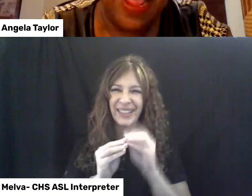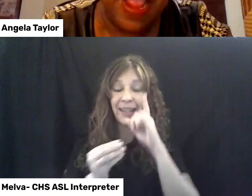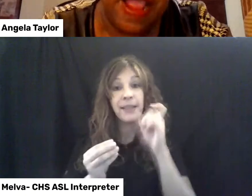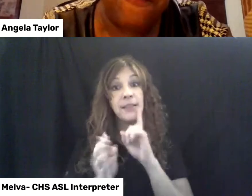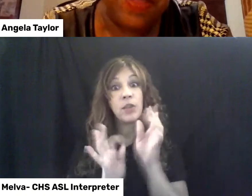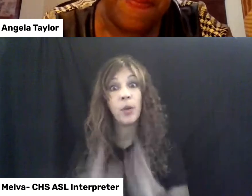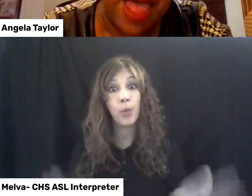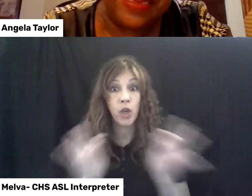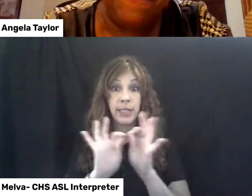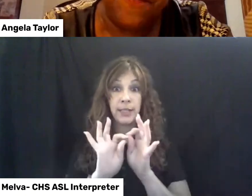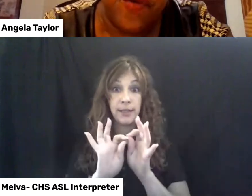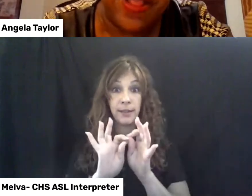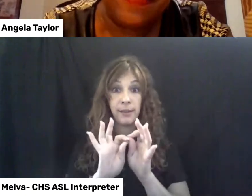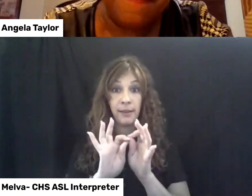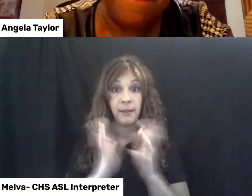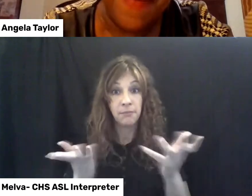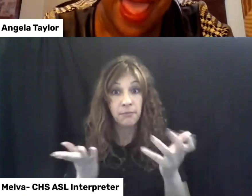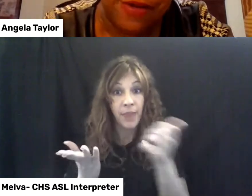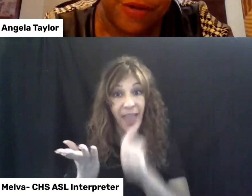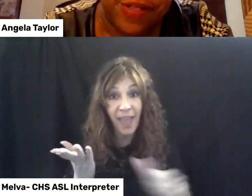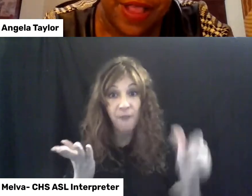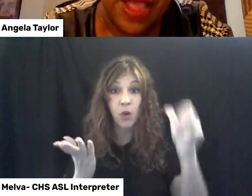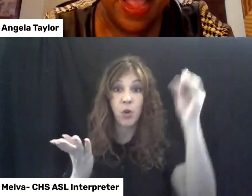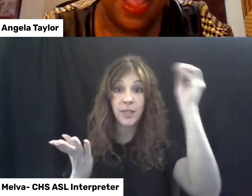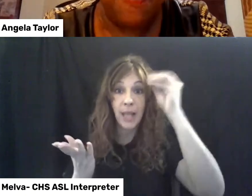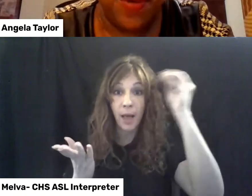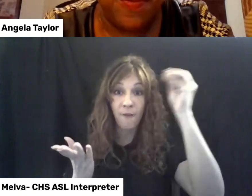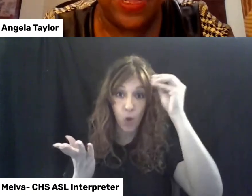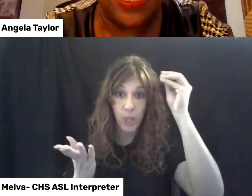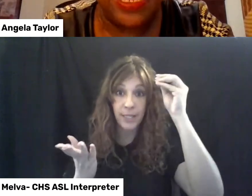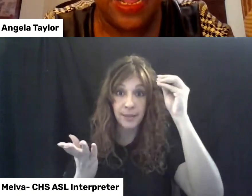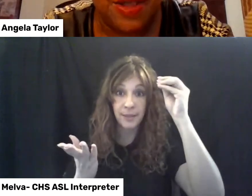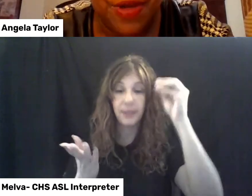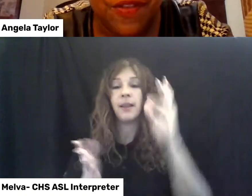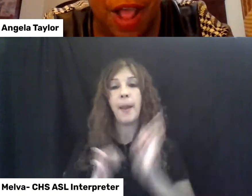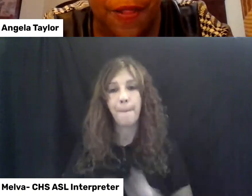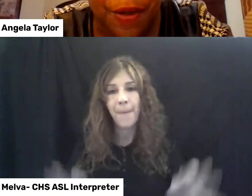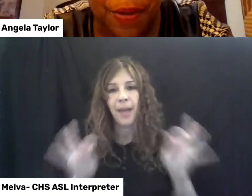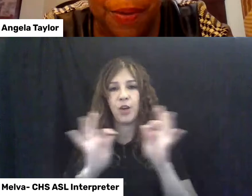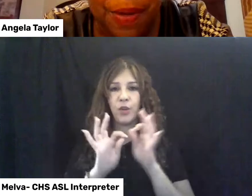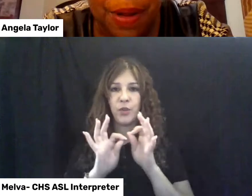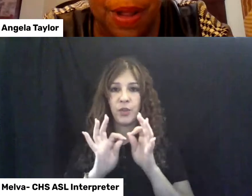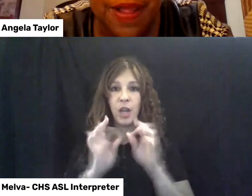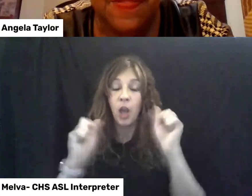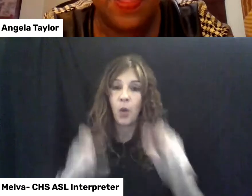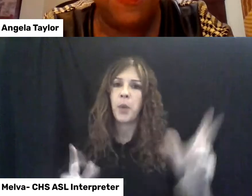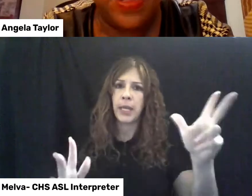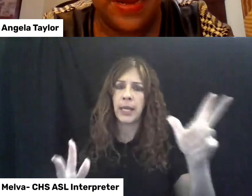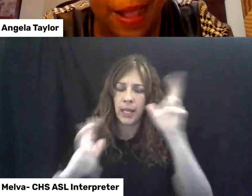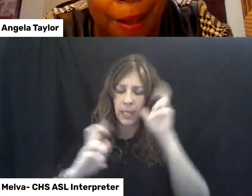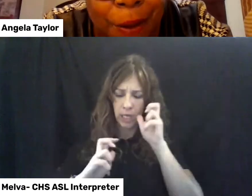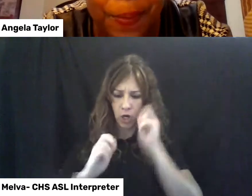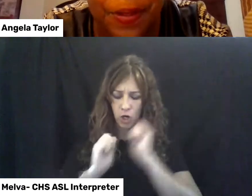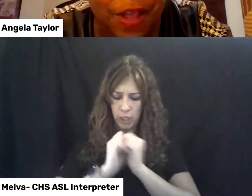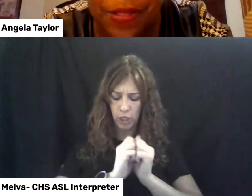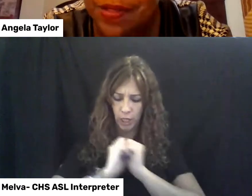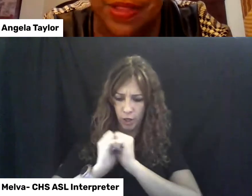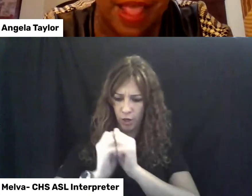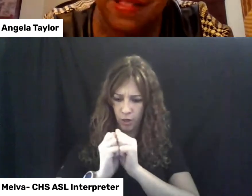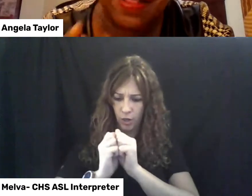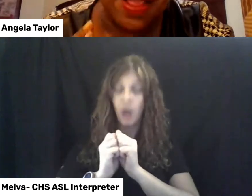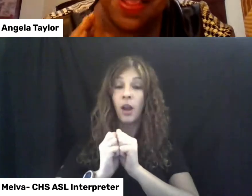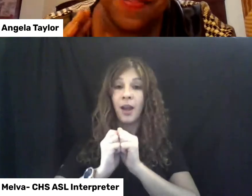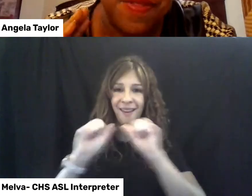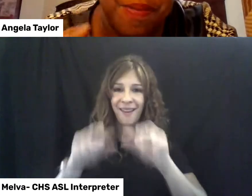important. Everybody voice matters. And when we can hear each other, then we can help each